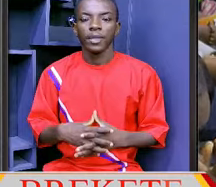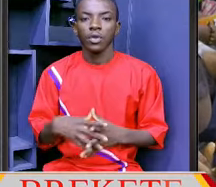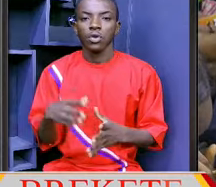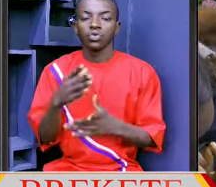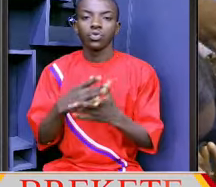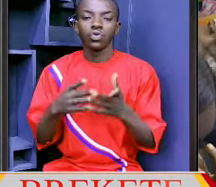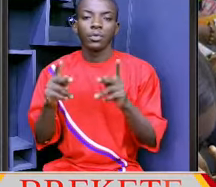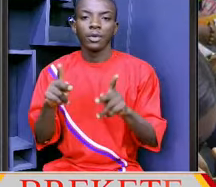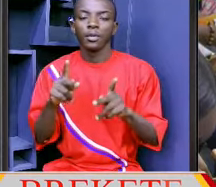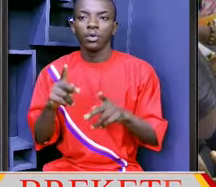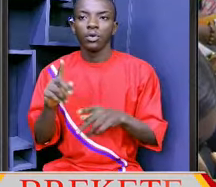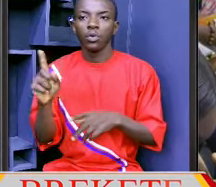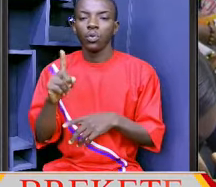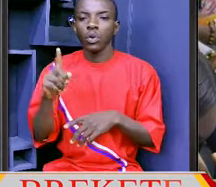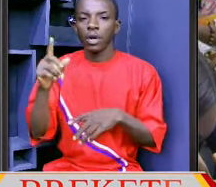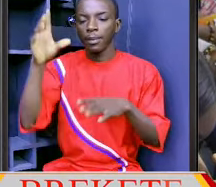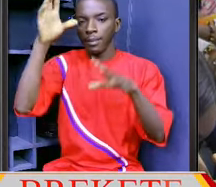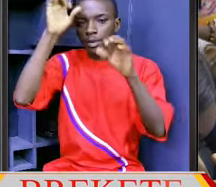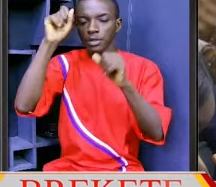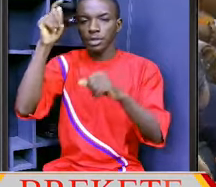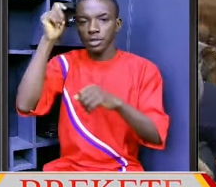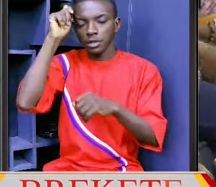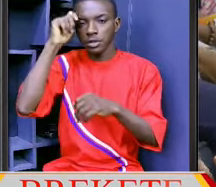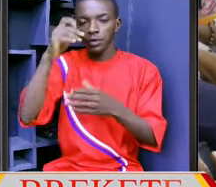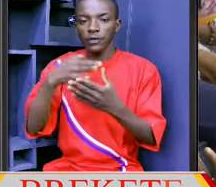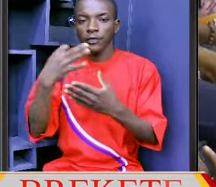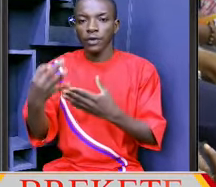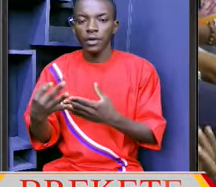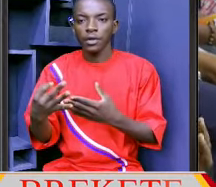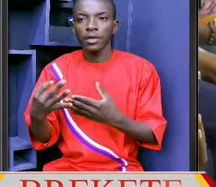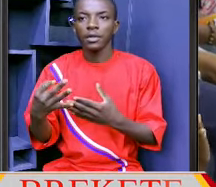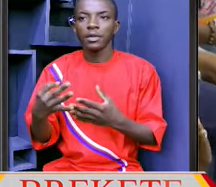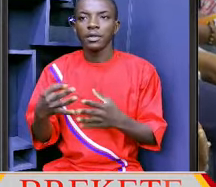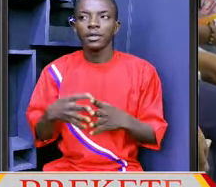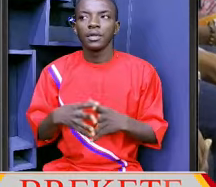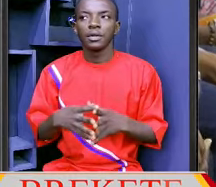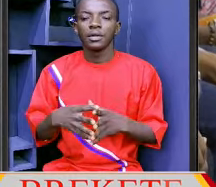Some people, where President Bola Ahmed Tinubu don't fail,